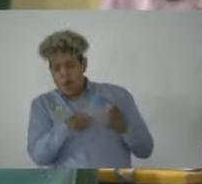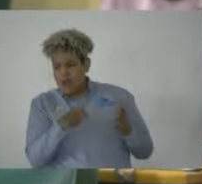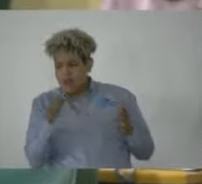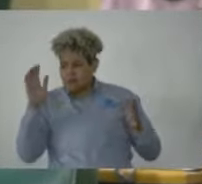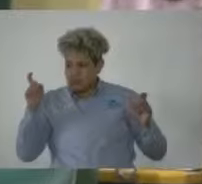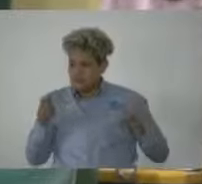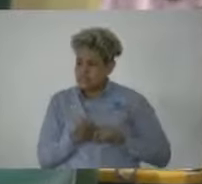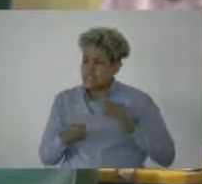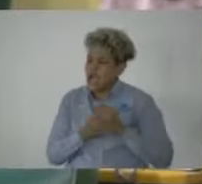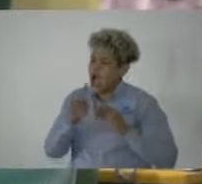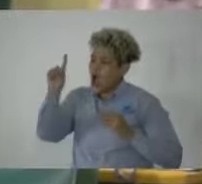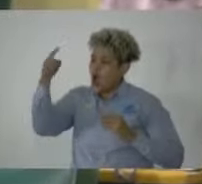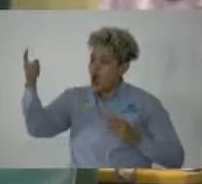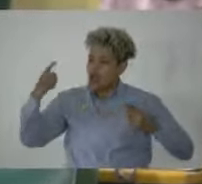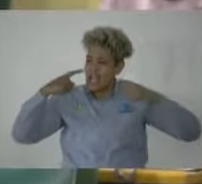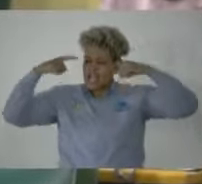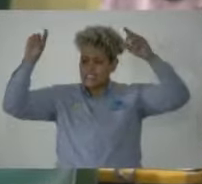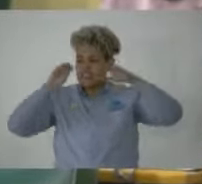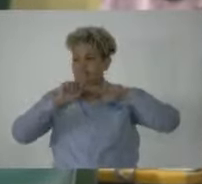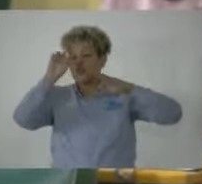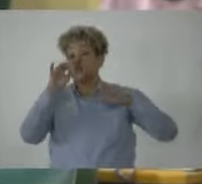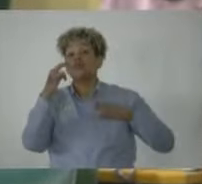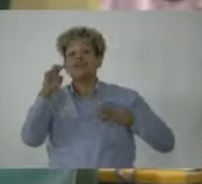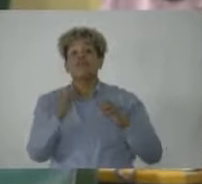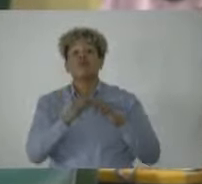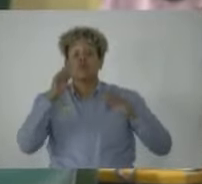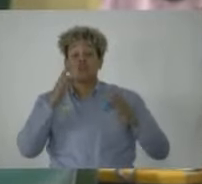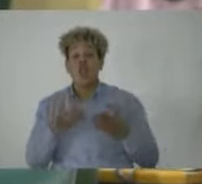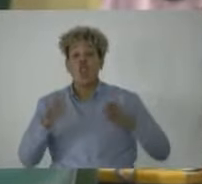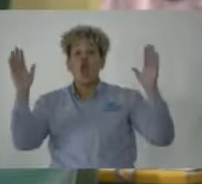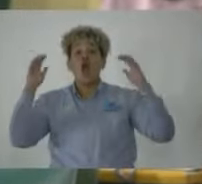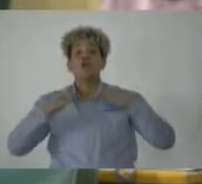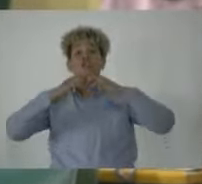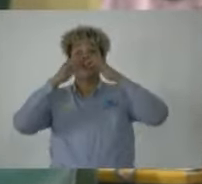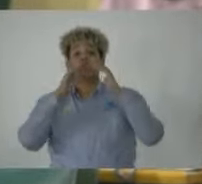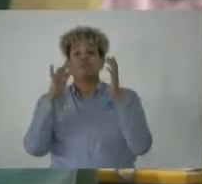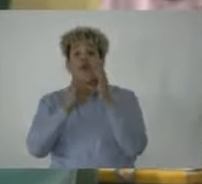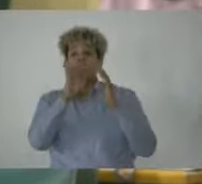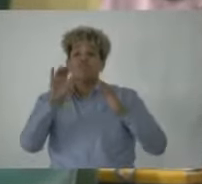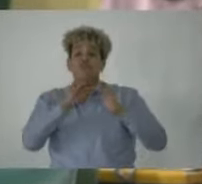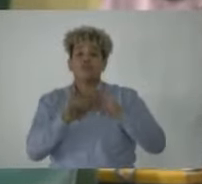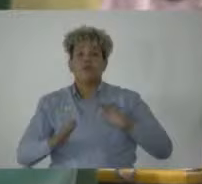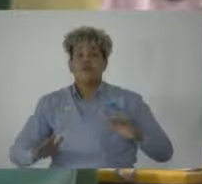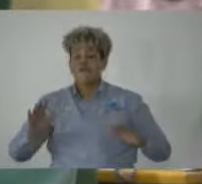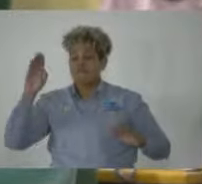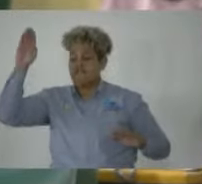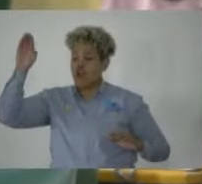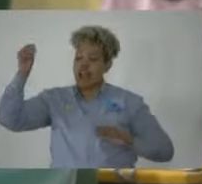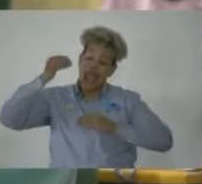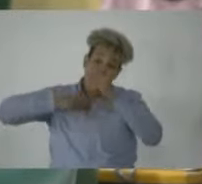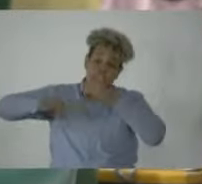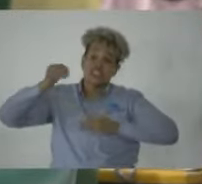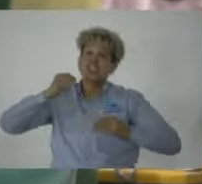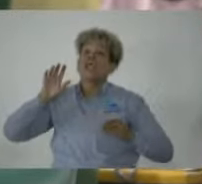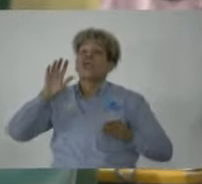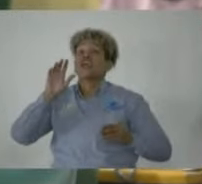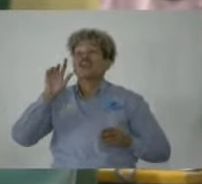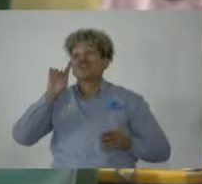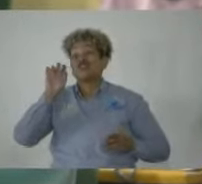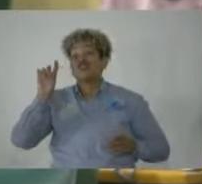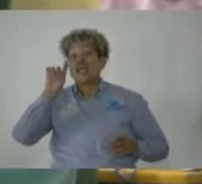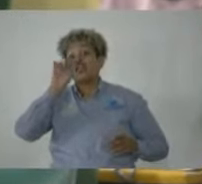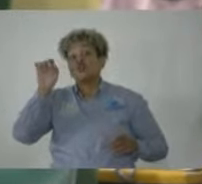Speaker, was only achieved in 2017 with the launch of the Bank of Jamaica's Foreign Exchange Intervention Trading Tool,